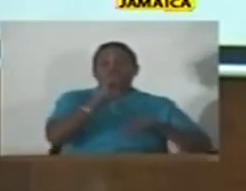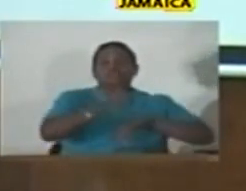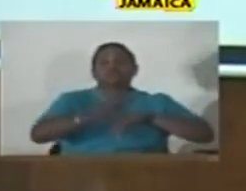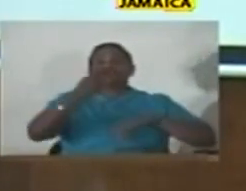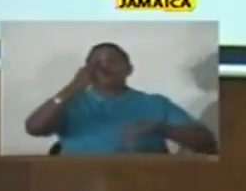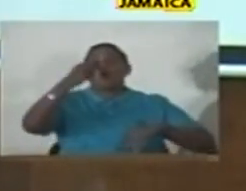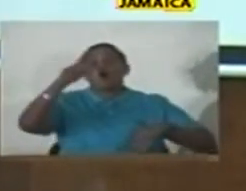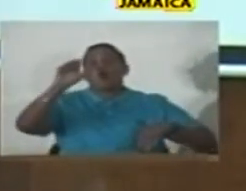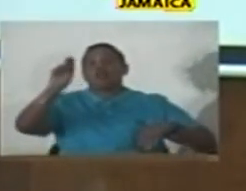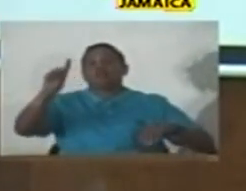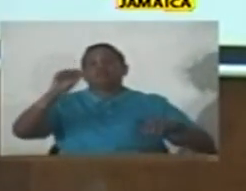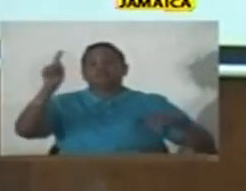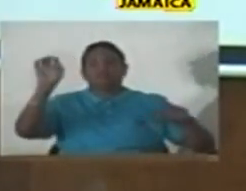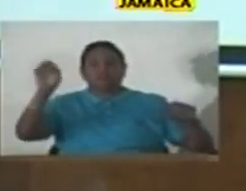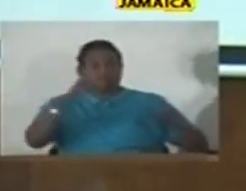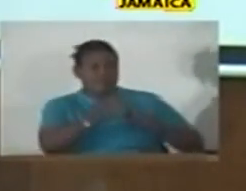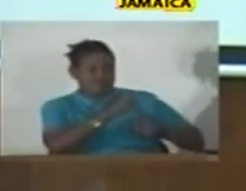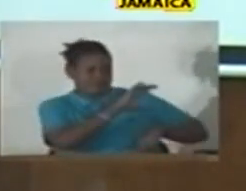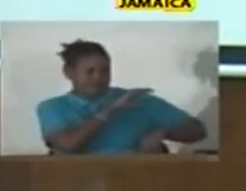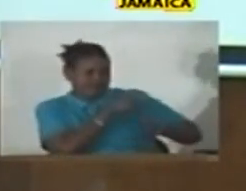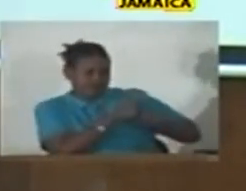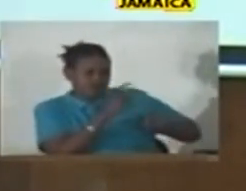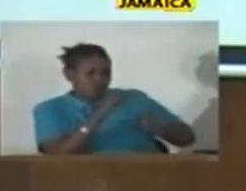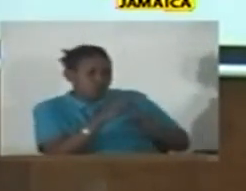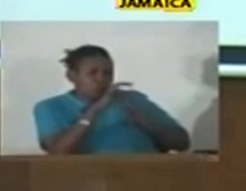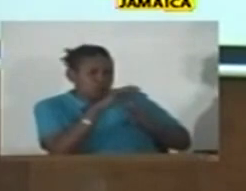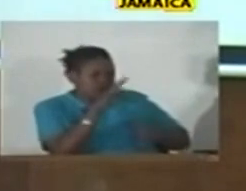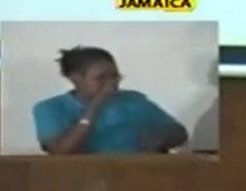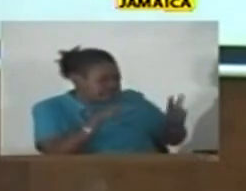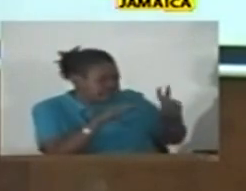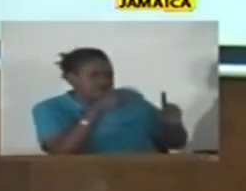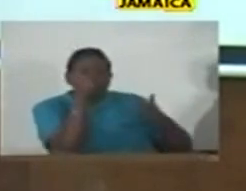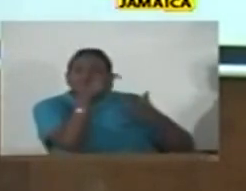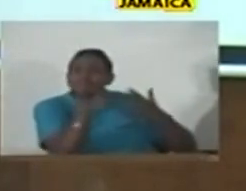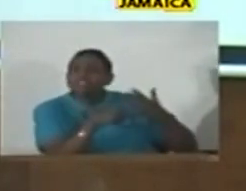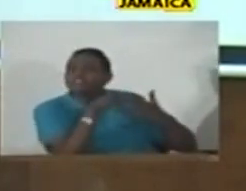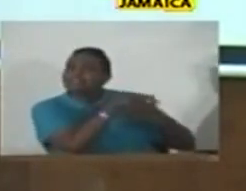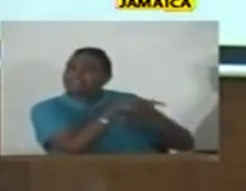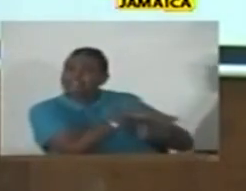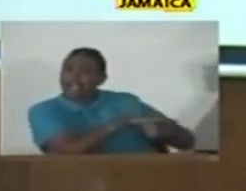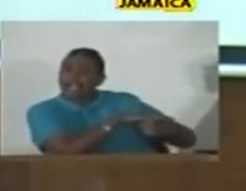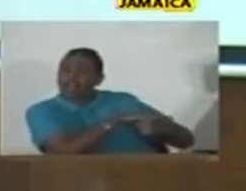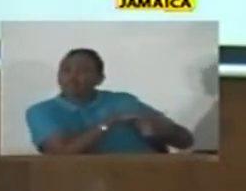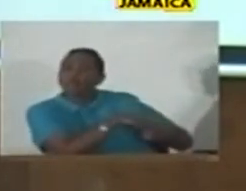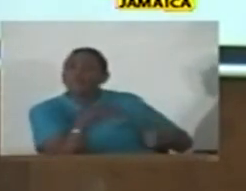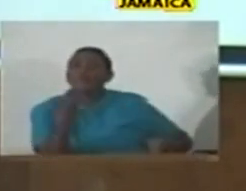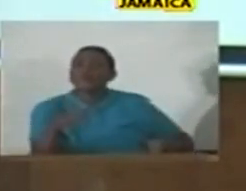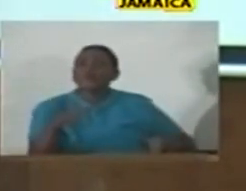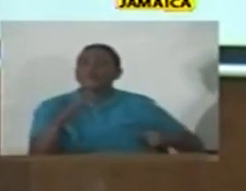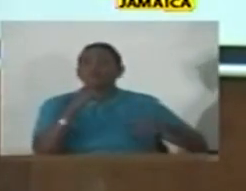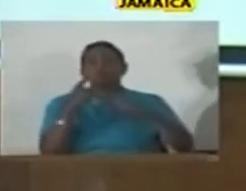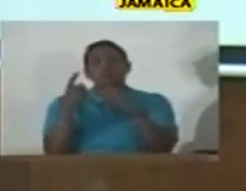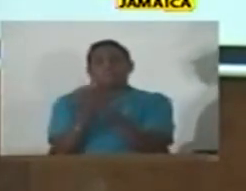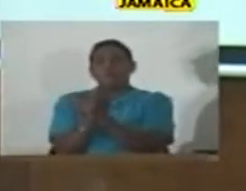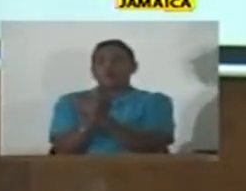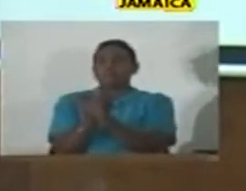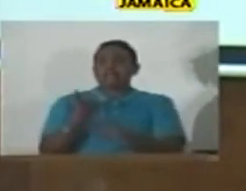The characteristics and unique features of this Holland agroeconomic zone is that the property